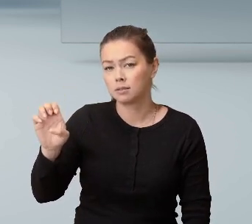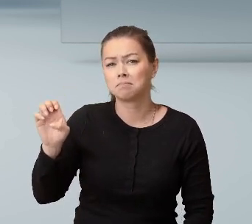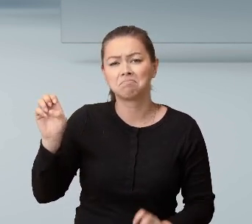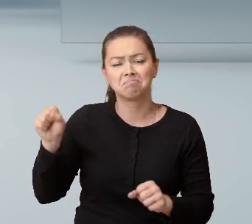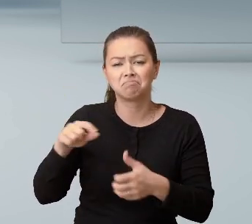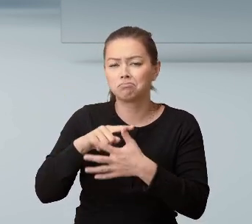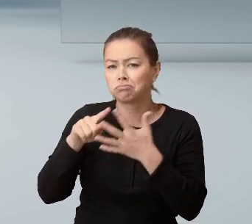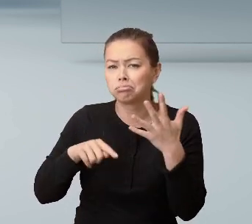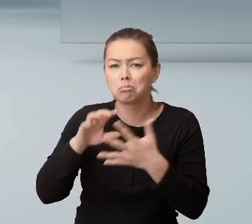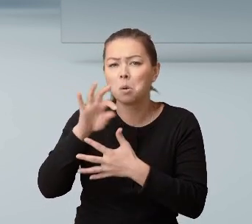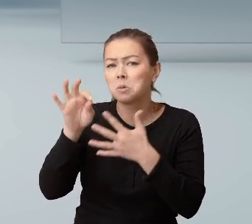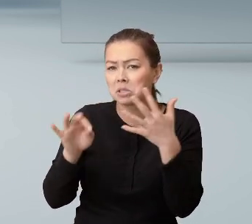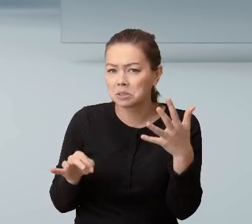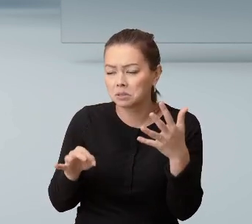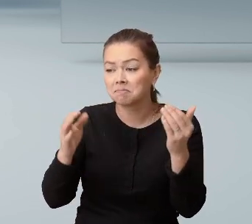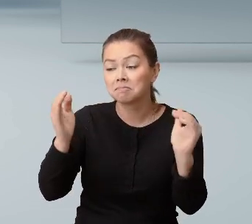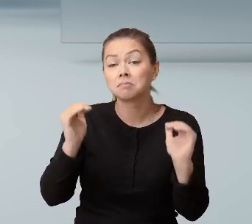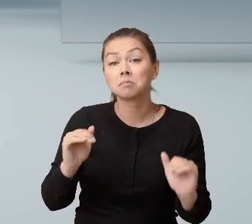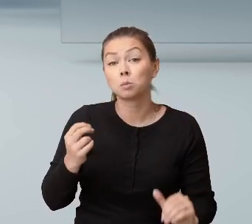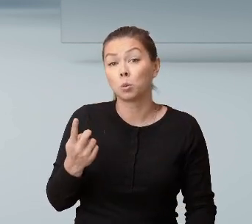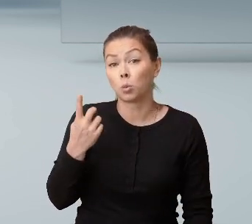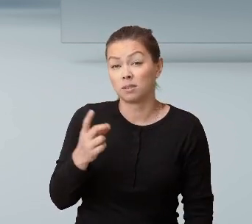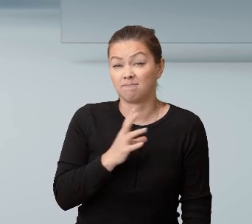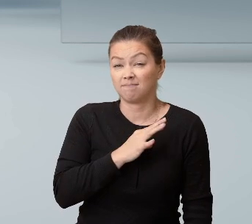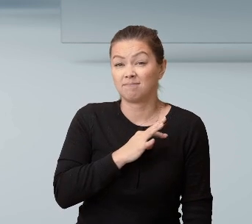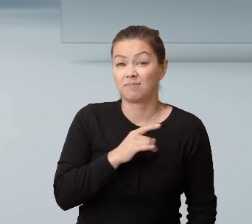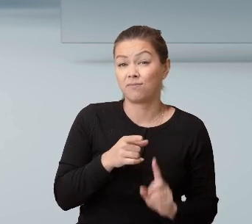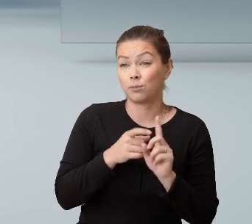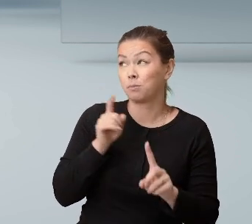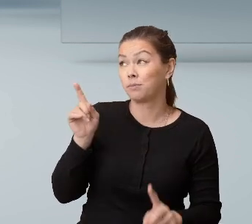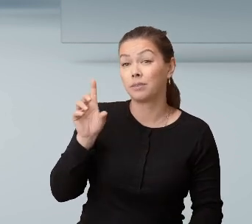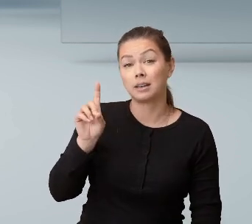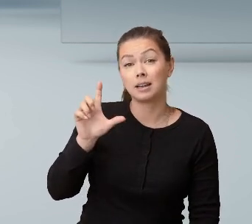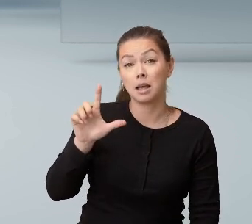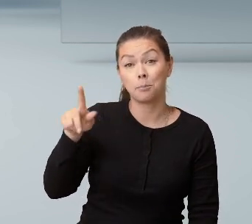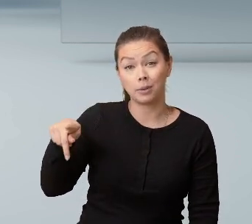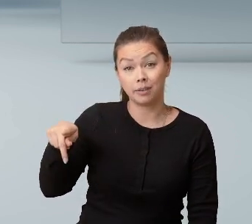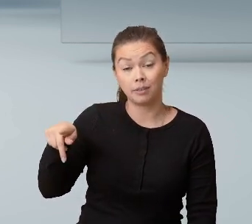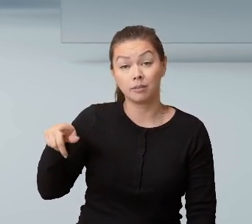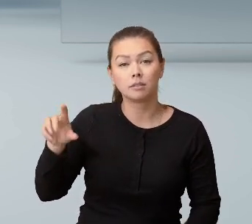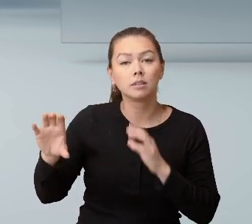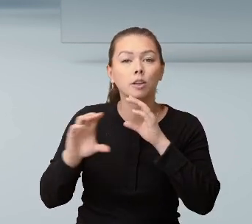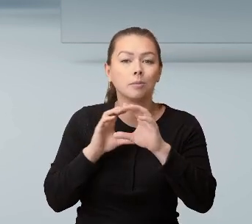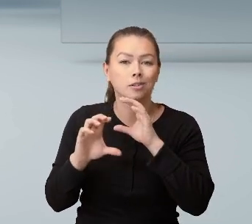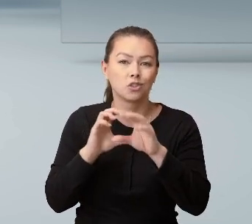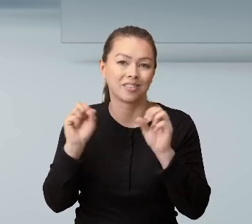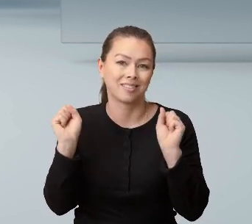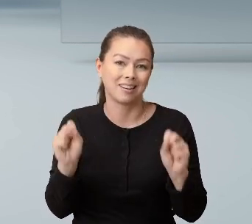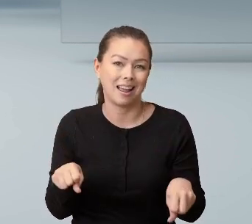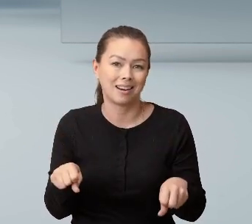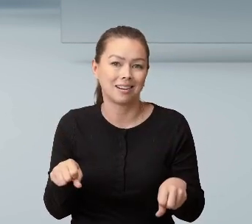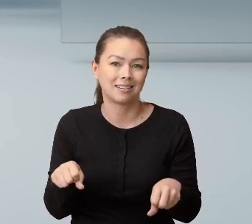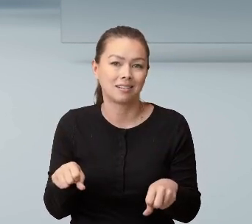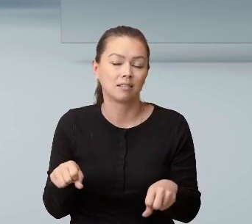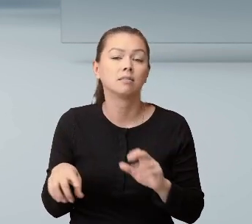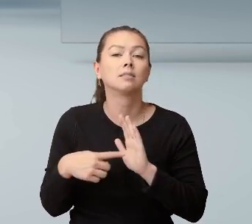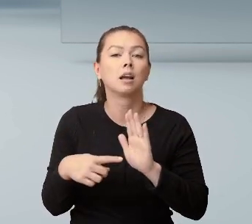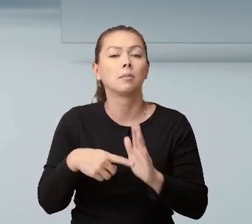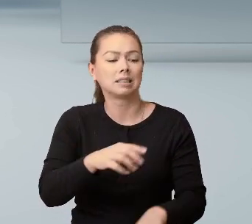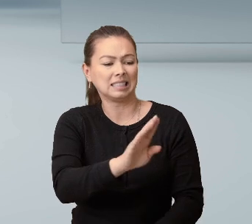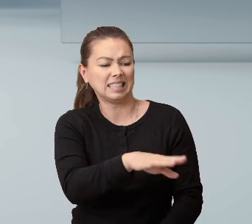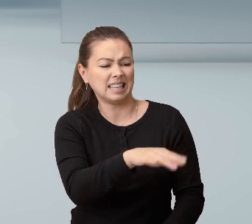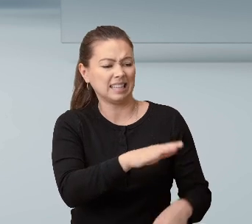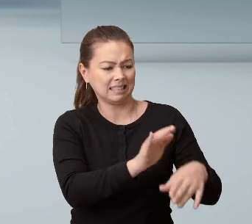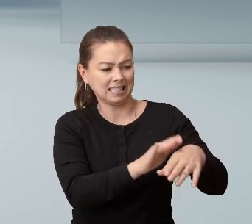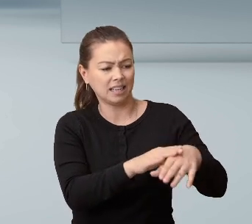But one of the really neat features about DLP is the communication aspect. You can tell people, hey, you tried to do